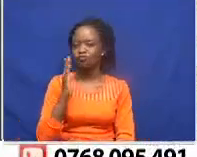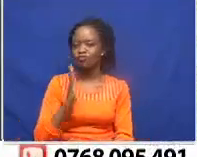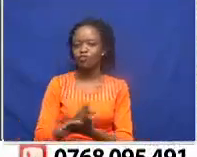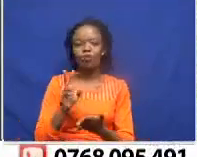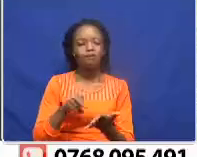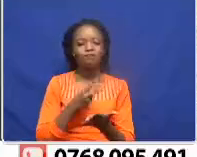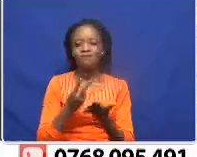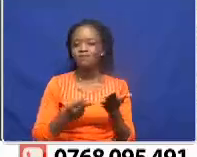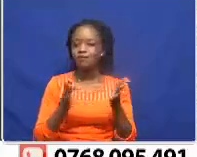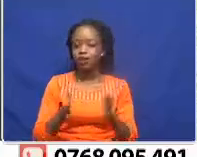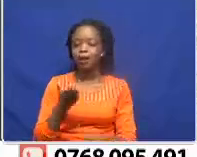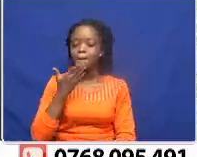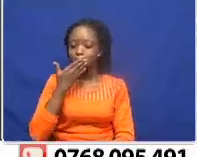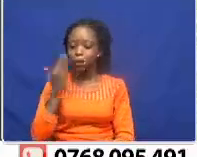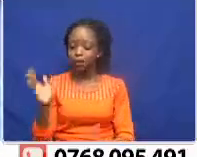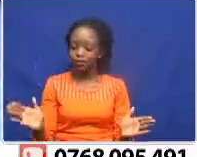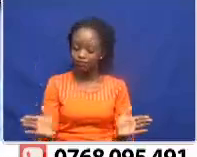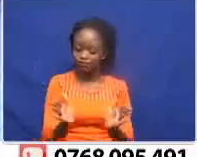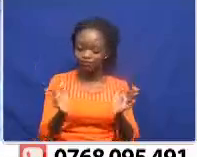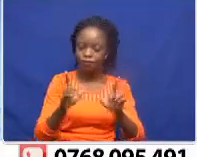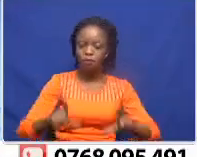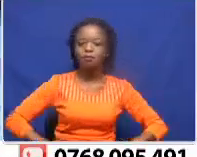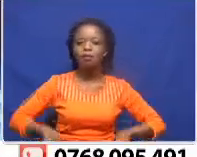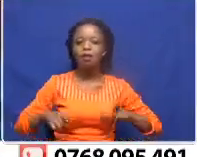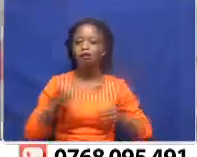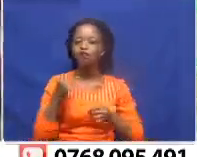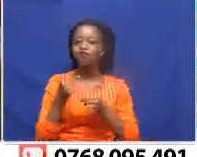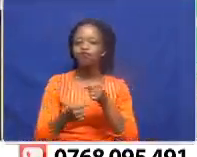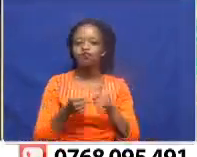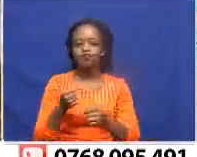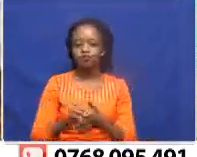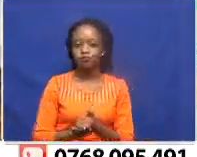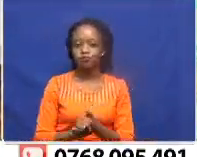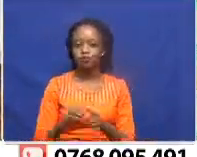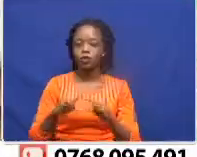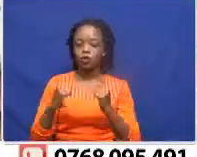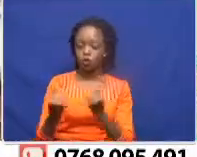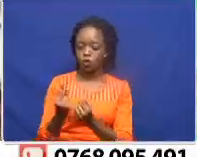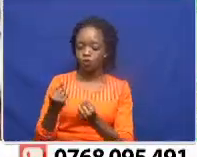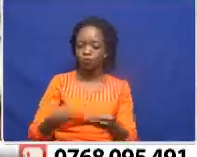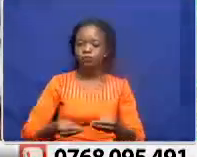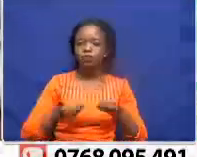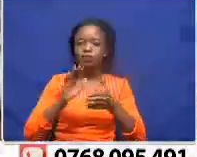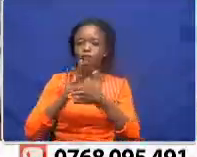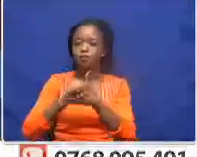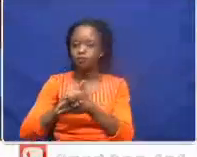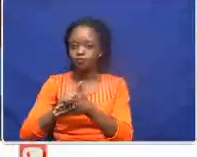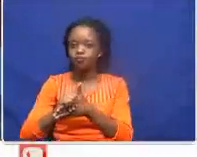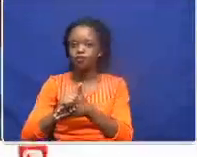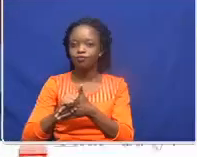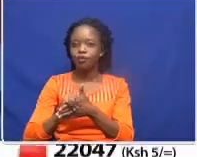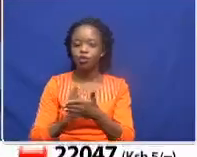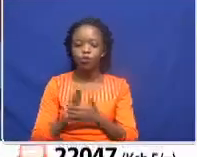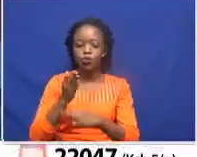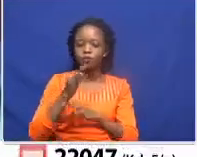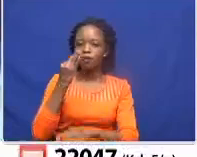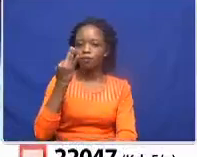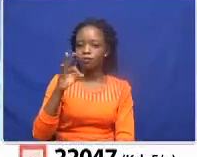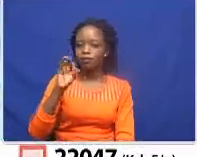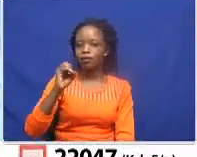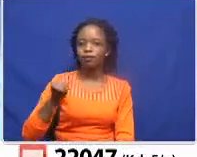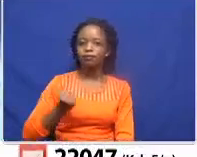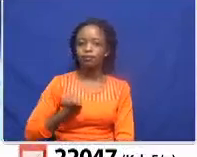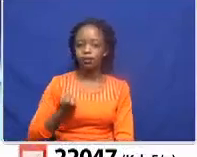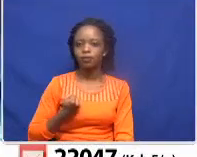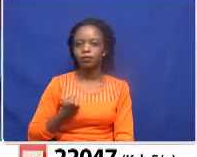and they should encourage them to move on with life. This group donated sanitary towels and other basic requirements to over 30 girls housed